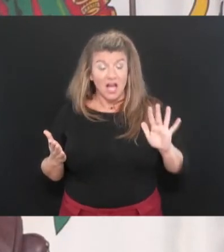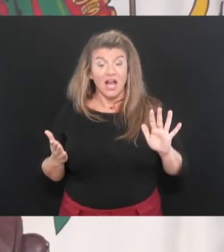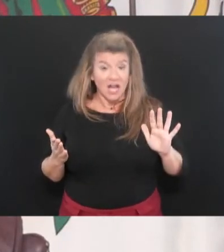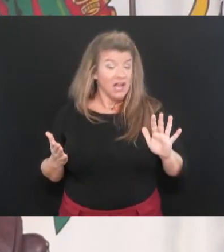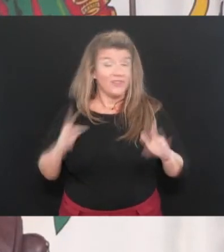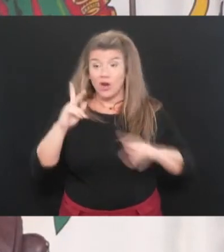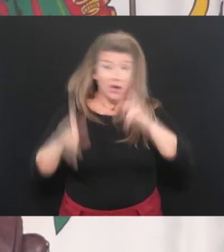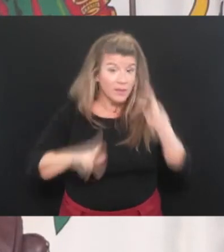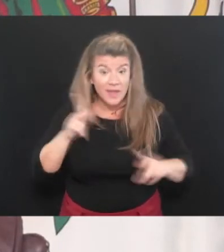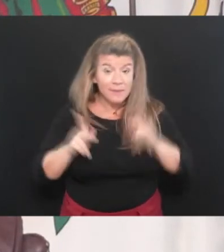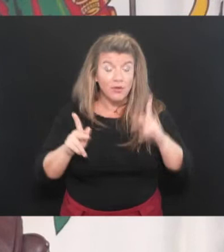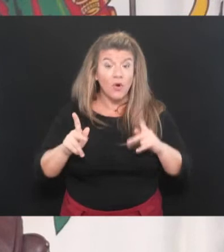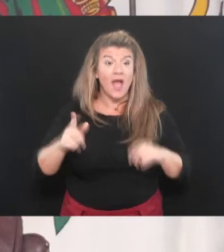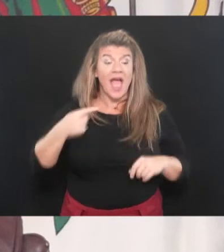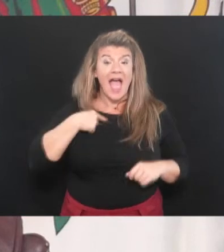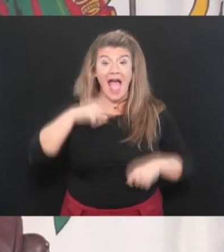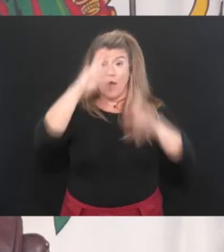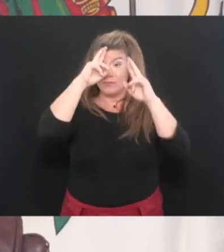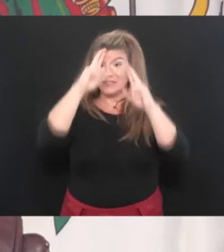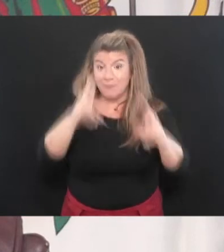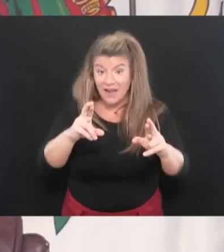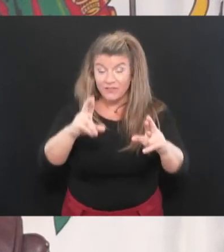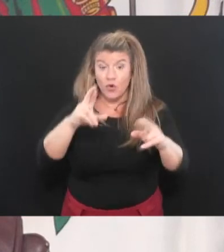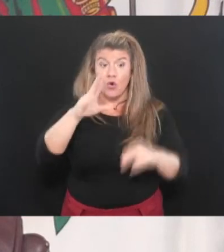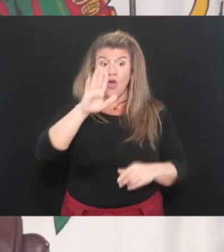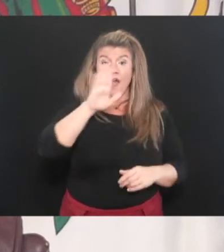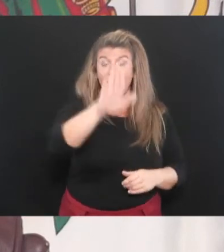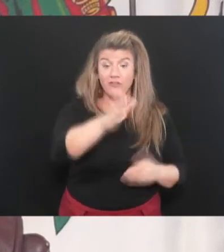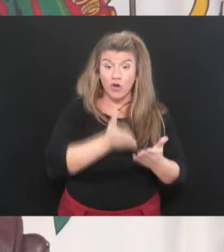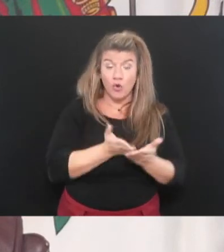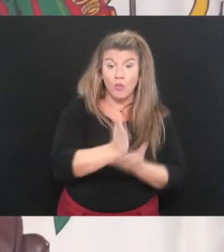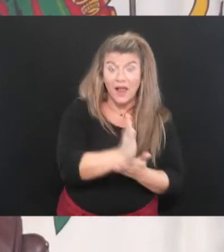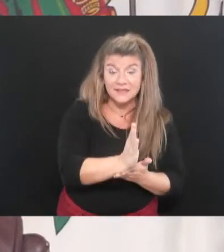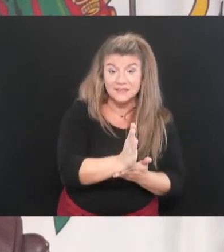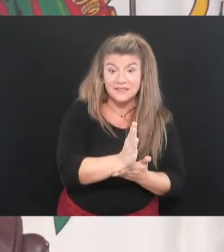as we are respectful of all their rights, to just think